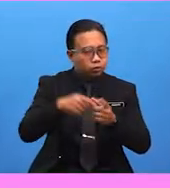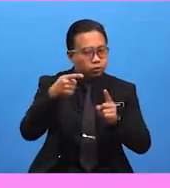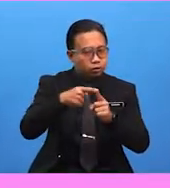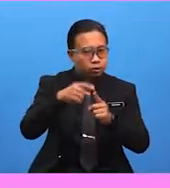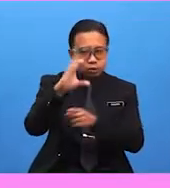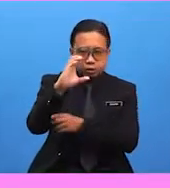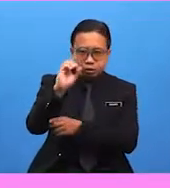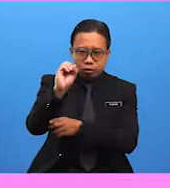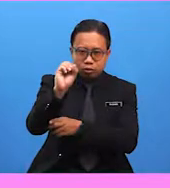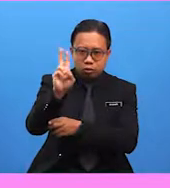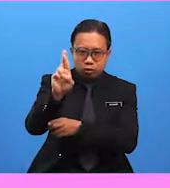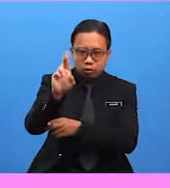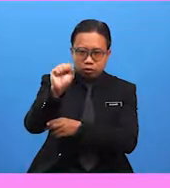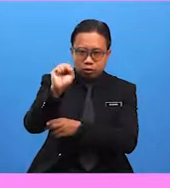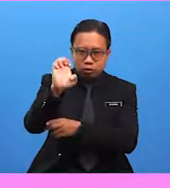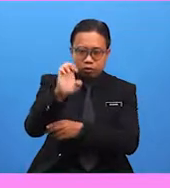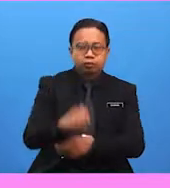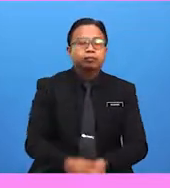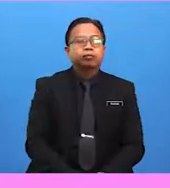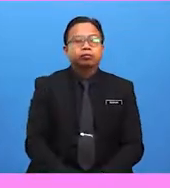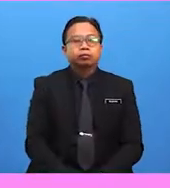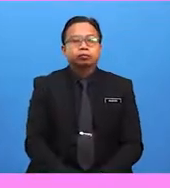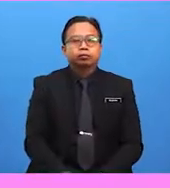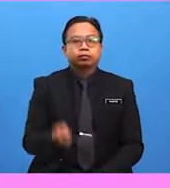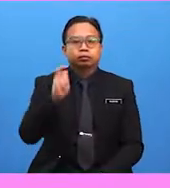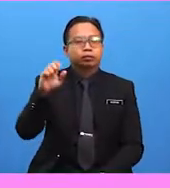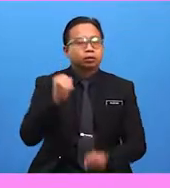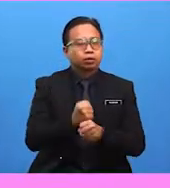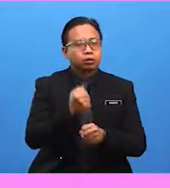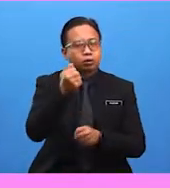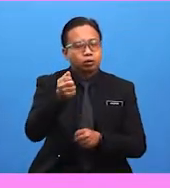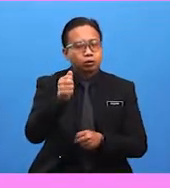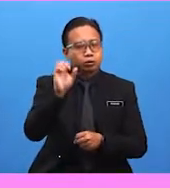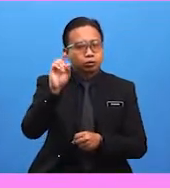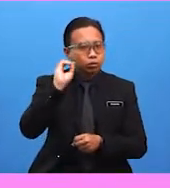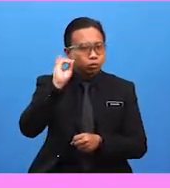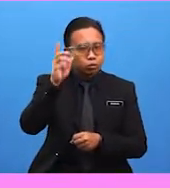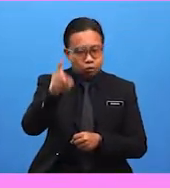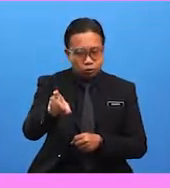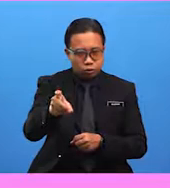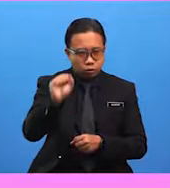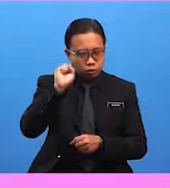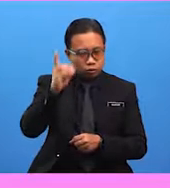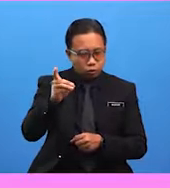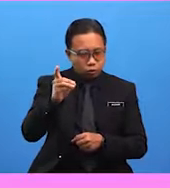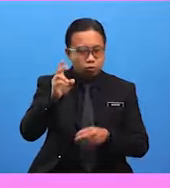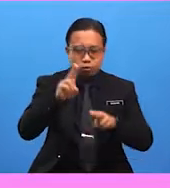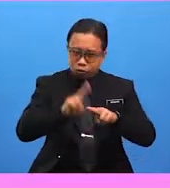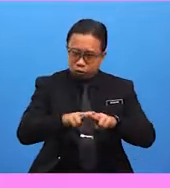course. The job you should seek once you have your